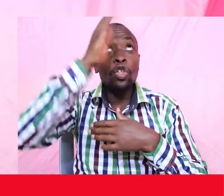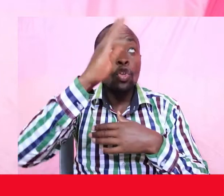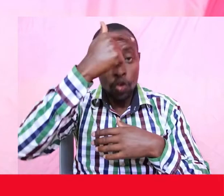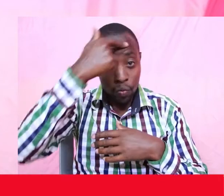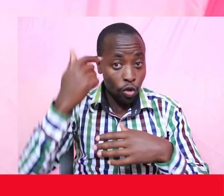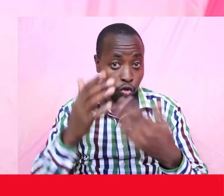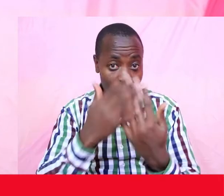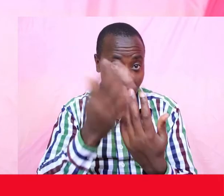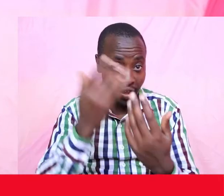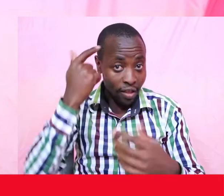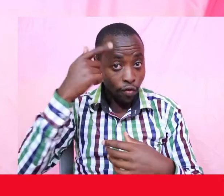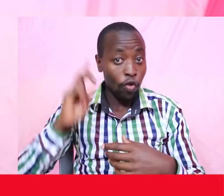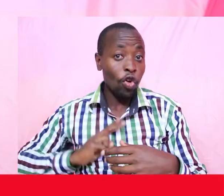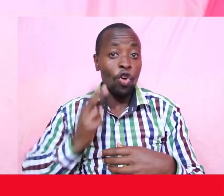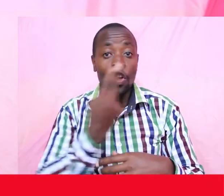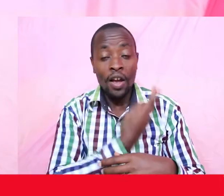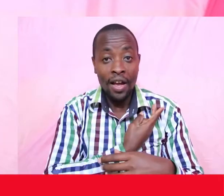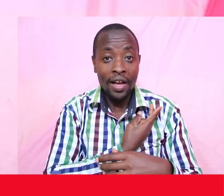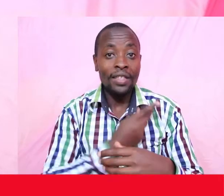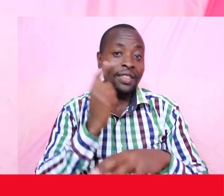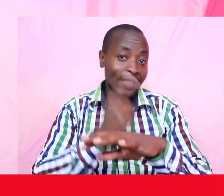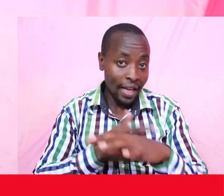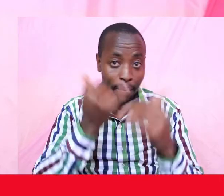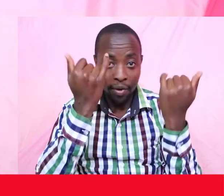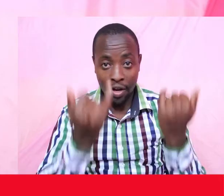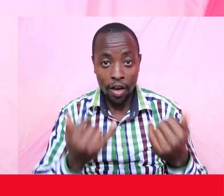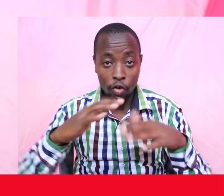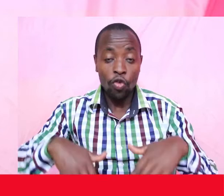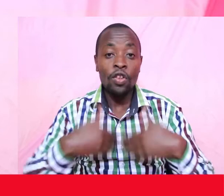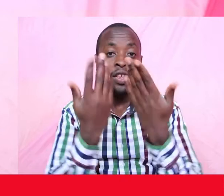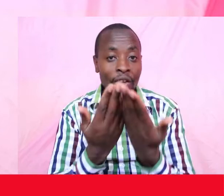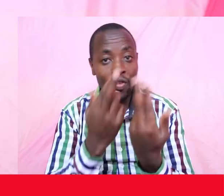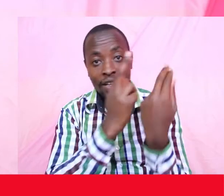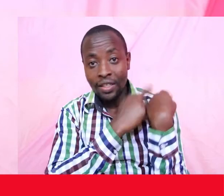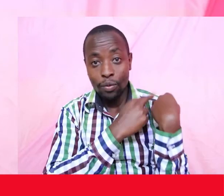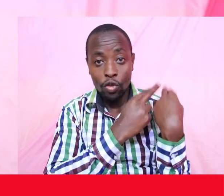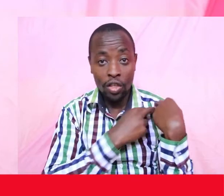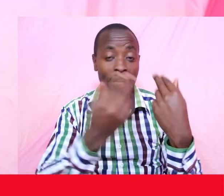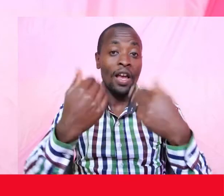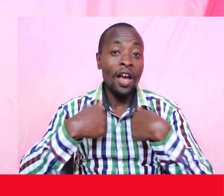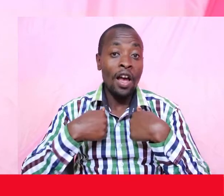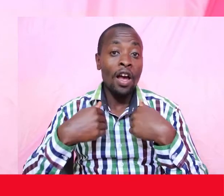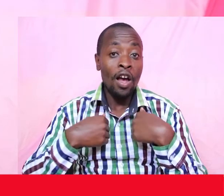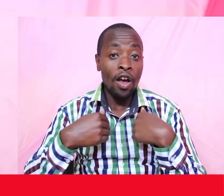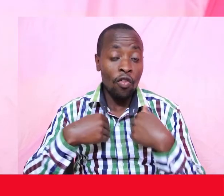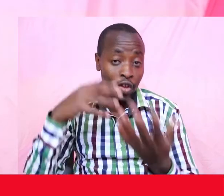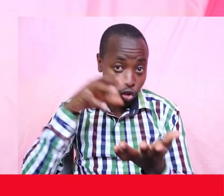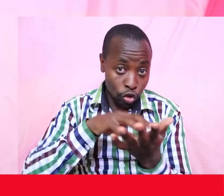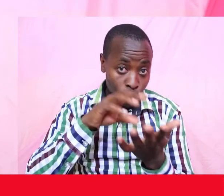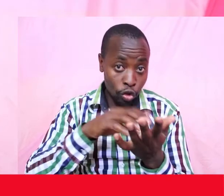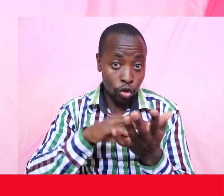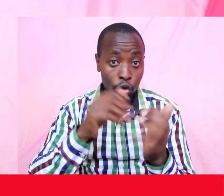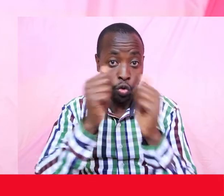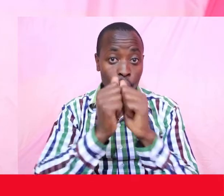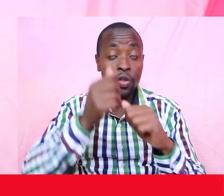because he cares for us. Let us this time give our burdens, take our issues with him.